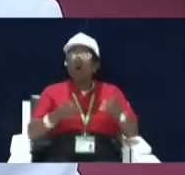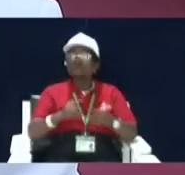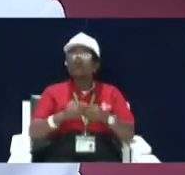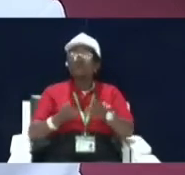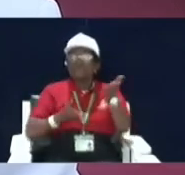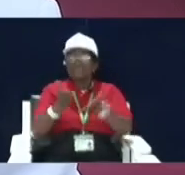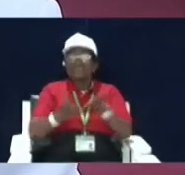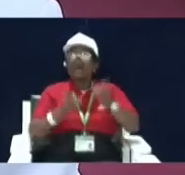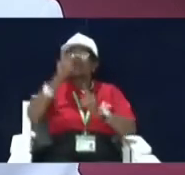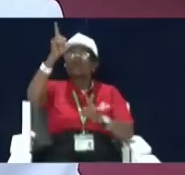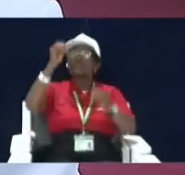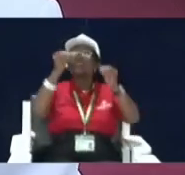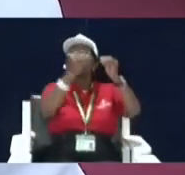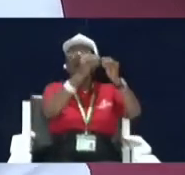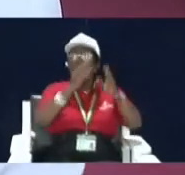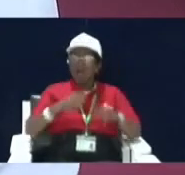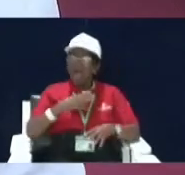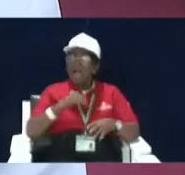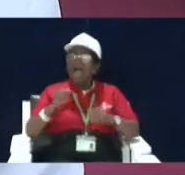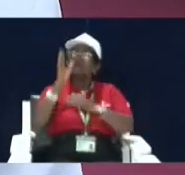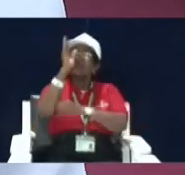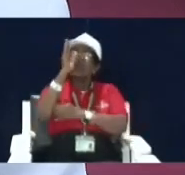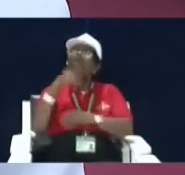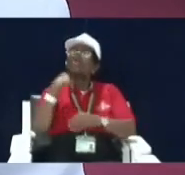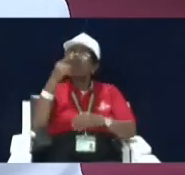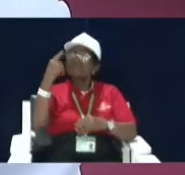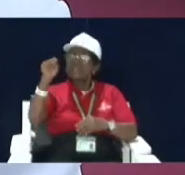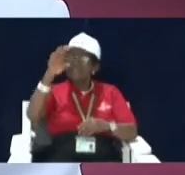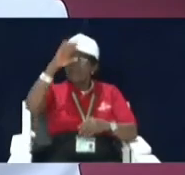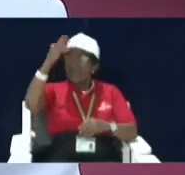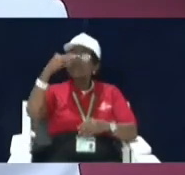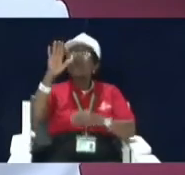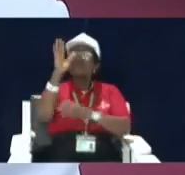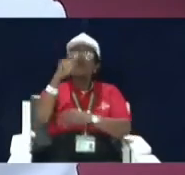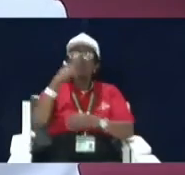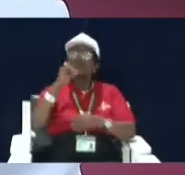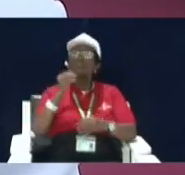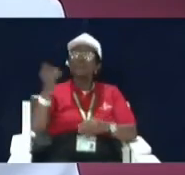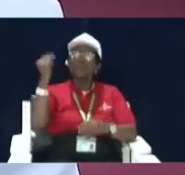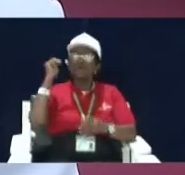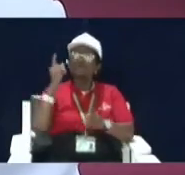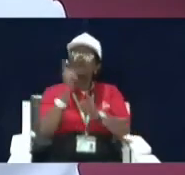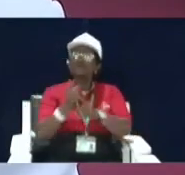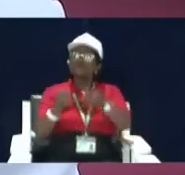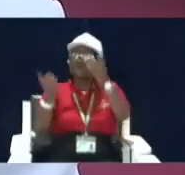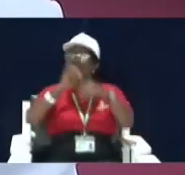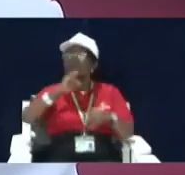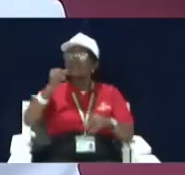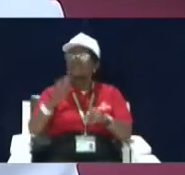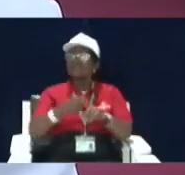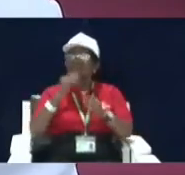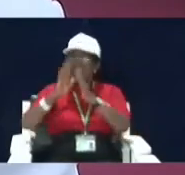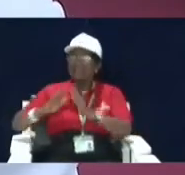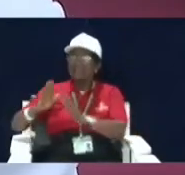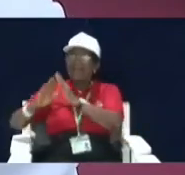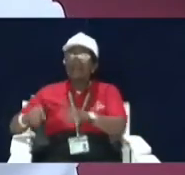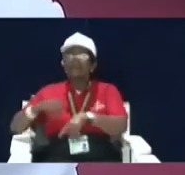And God told the man of God who was just coming out of the palace, go back. Tell her.